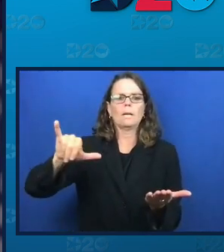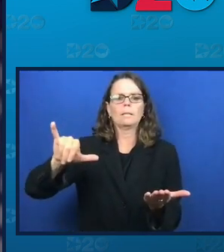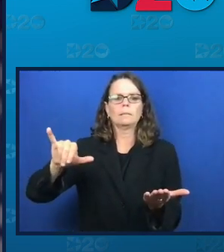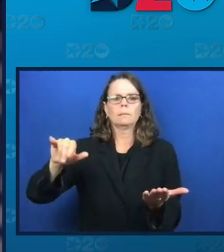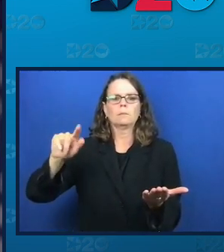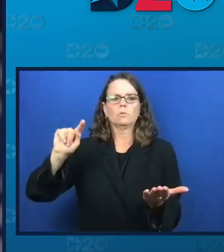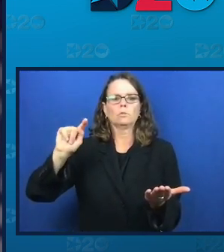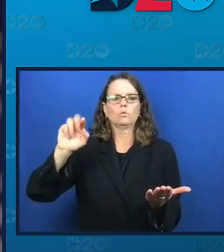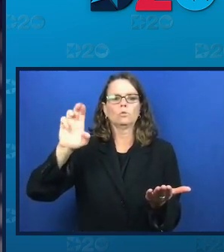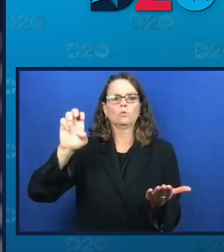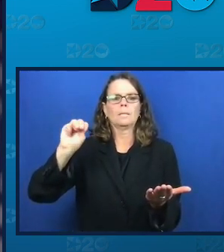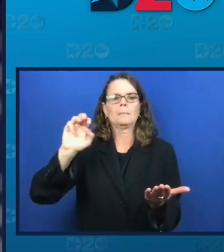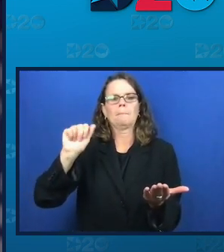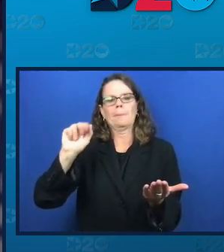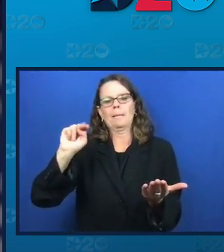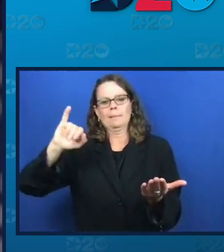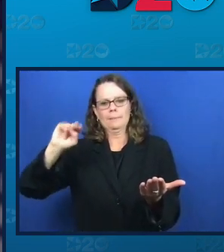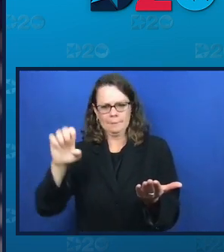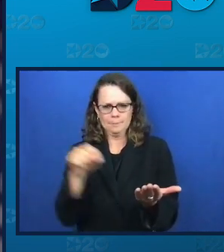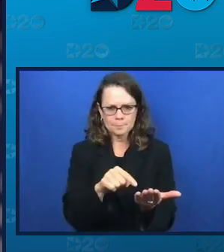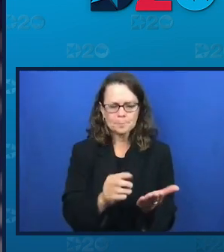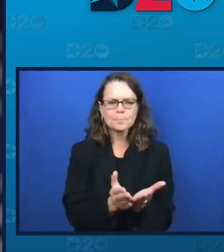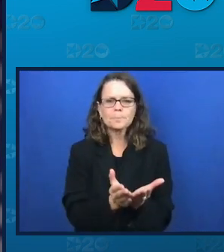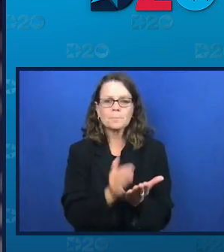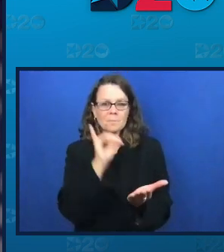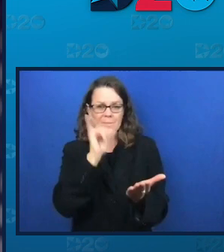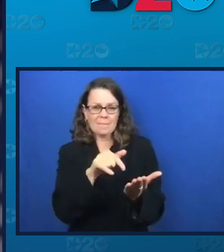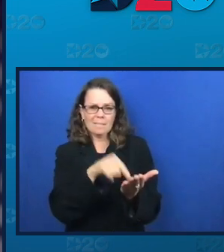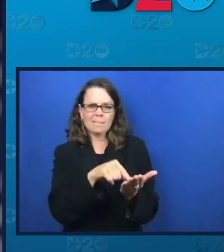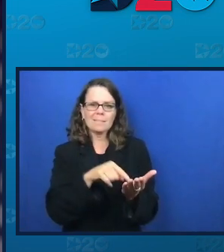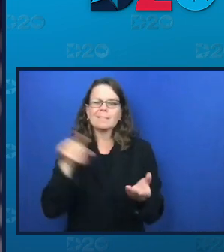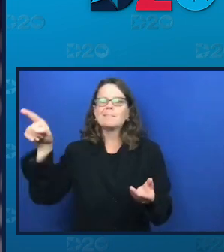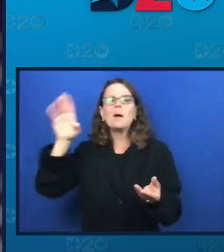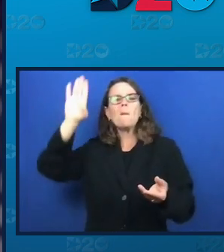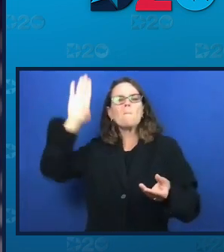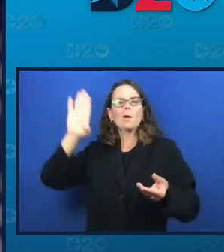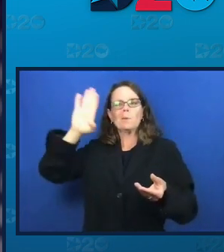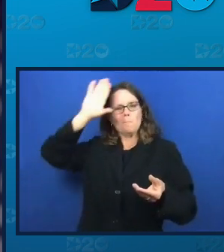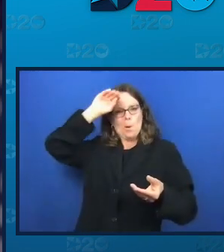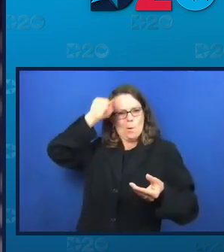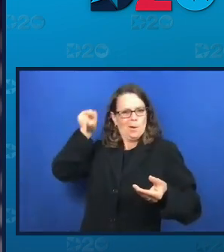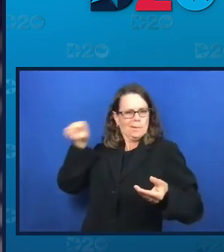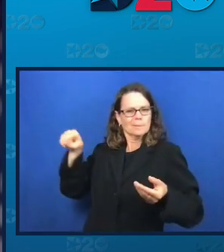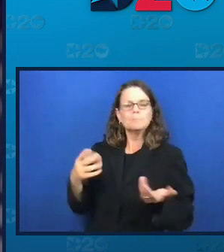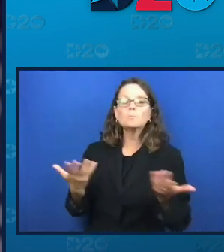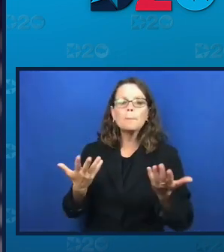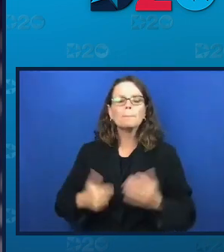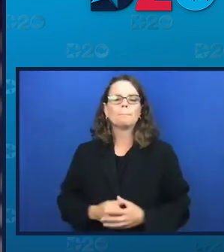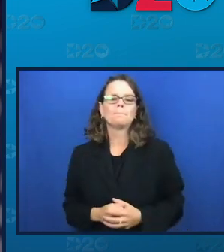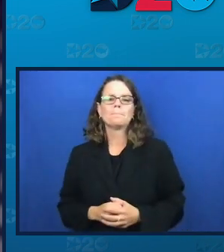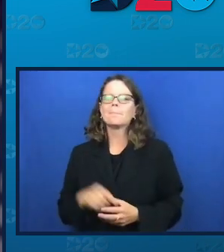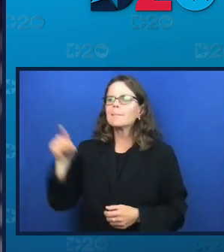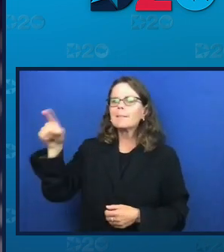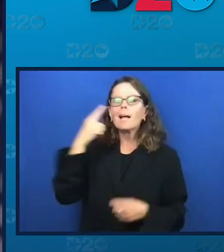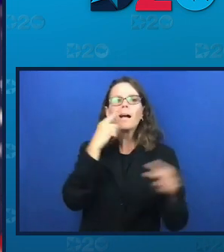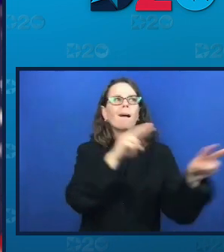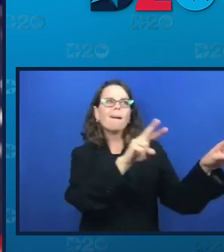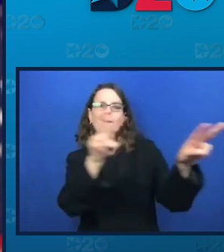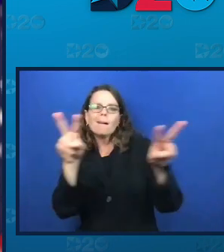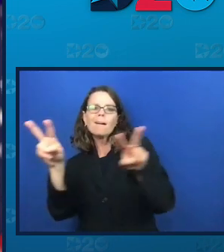Lexington Commons and sees a nation that is, quote, green with spring, dreaming of the